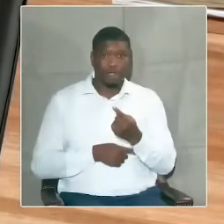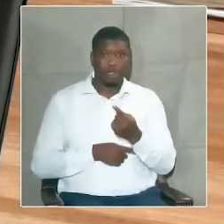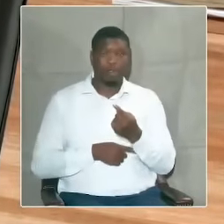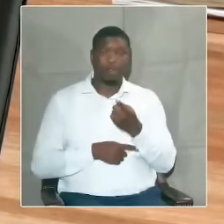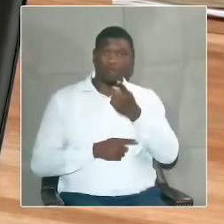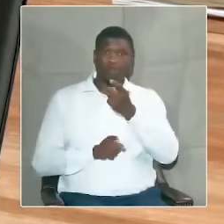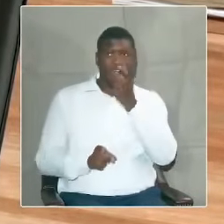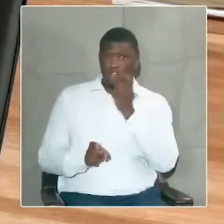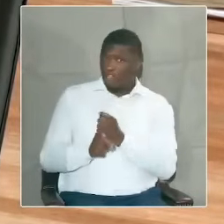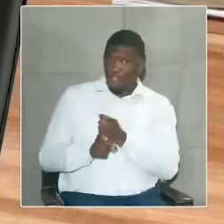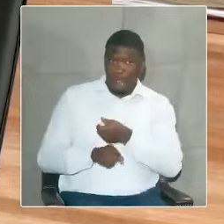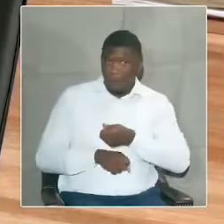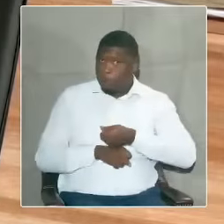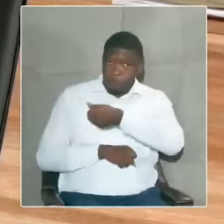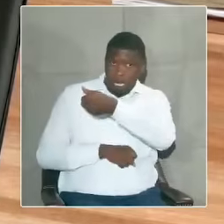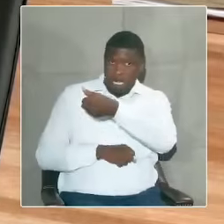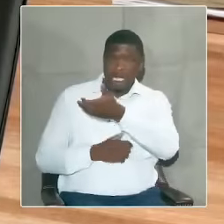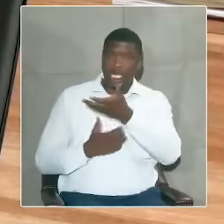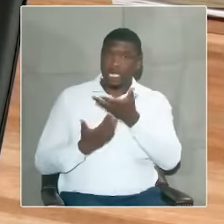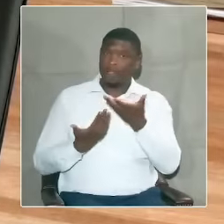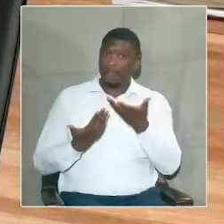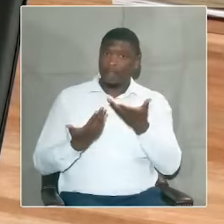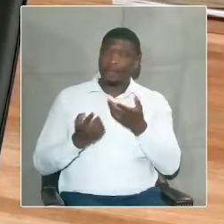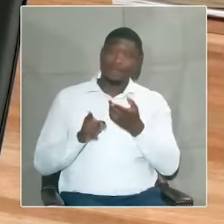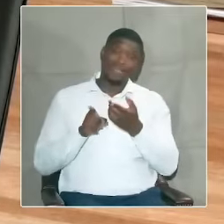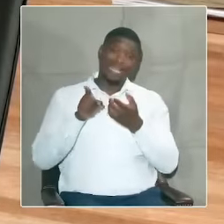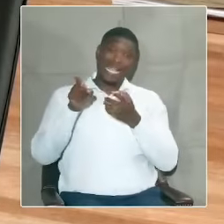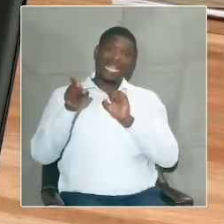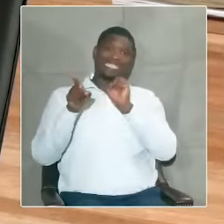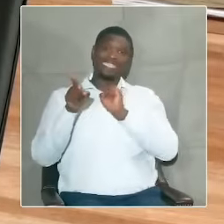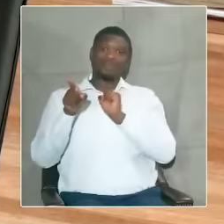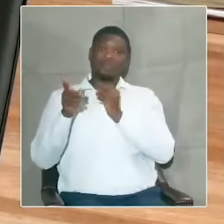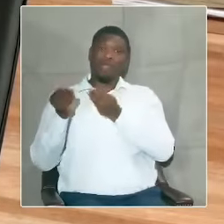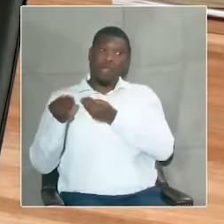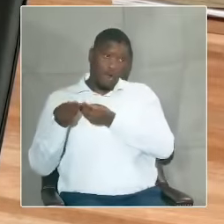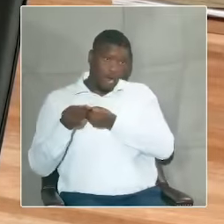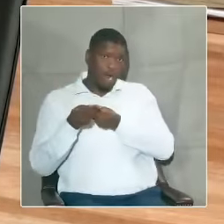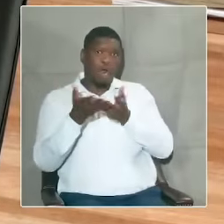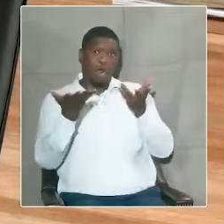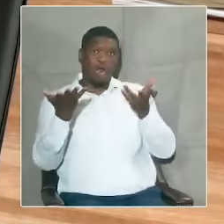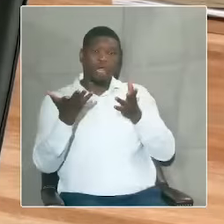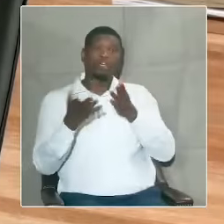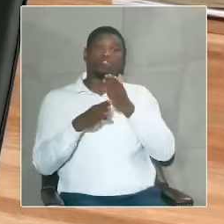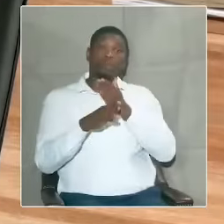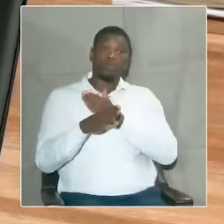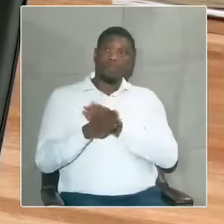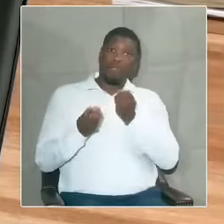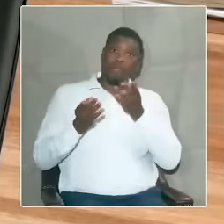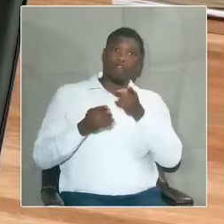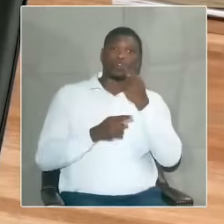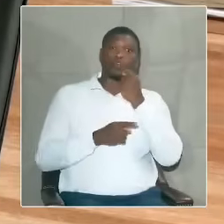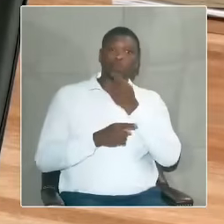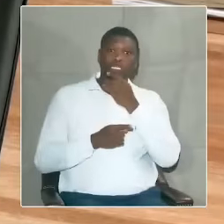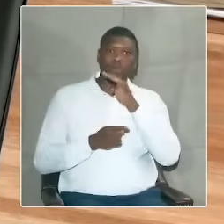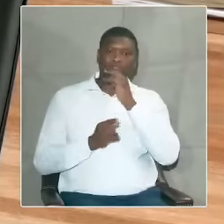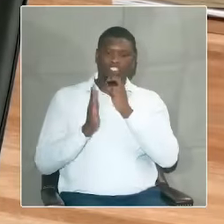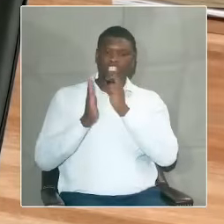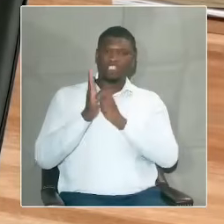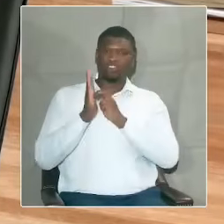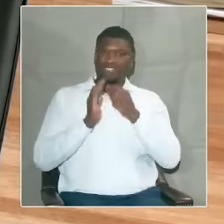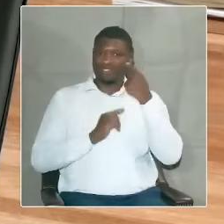so doing, by issuing that letter, contrary to what you had indicated to him, it was in defiance of your